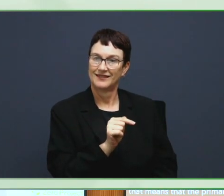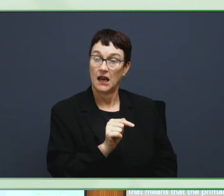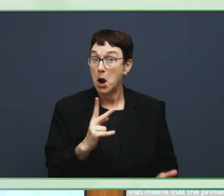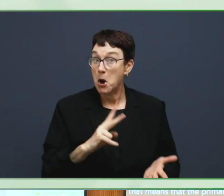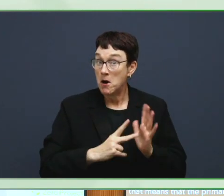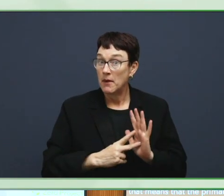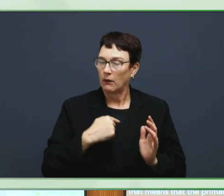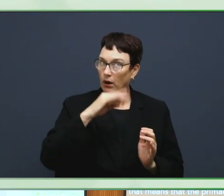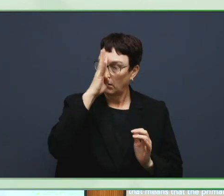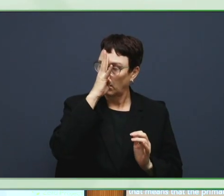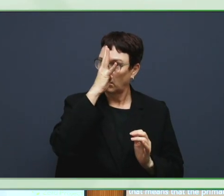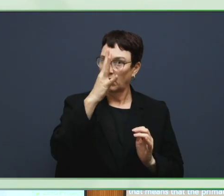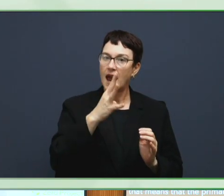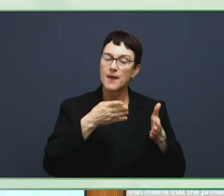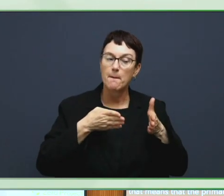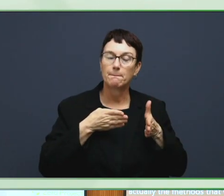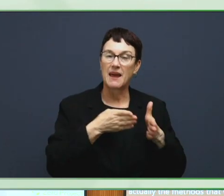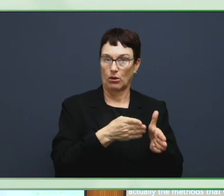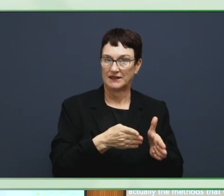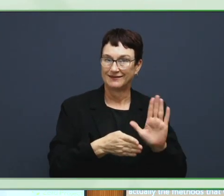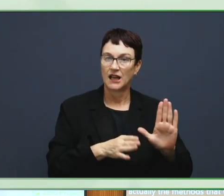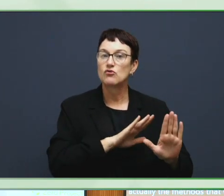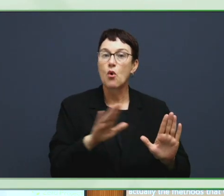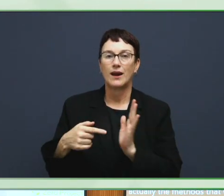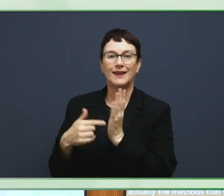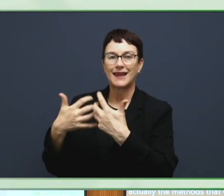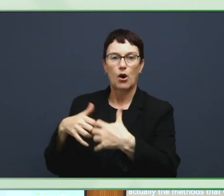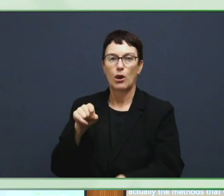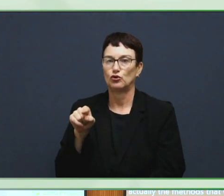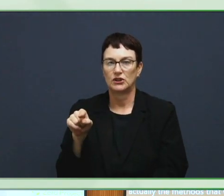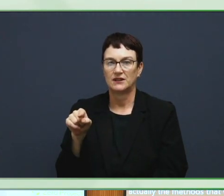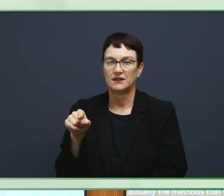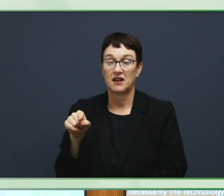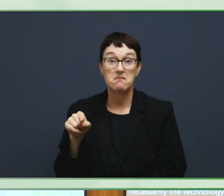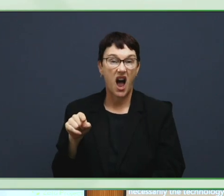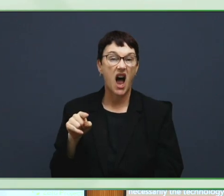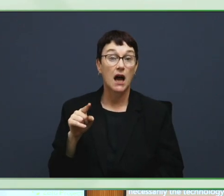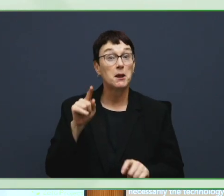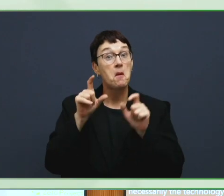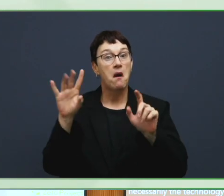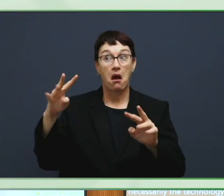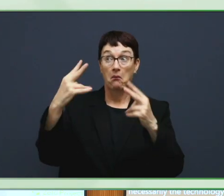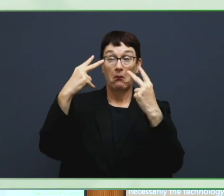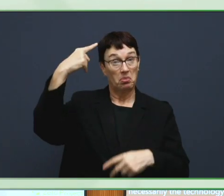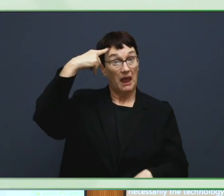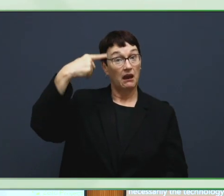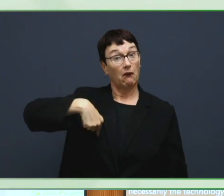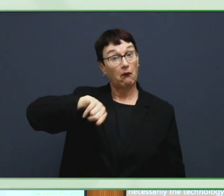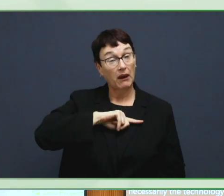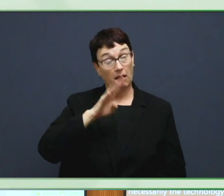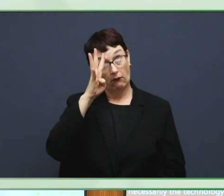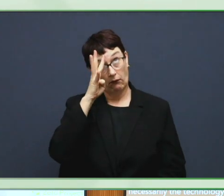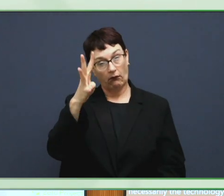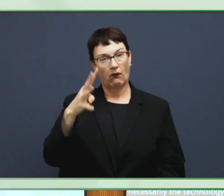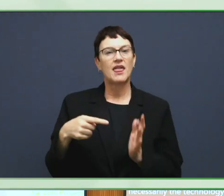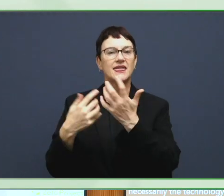putting forward, and not necessarily the technology. Although some people that are looking at us think that we're a technical innovation venture. The